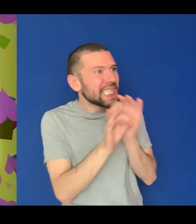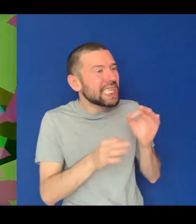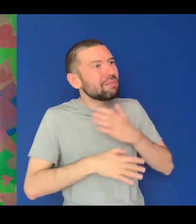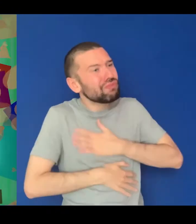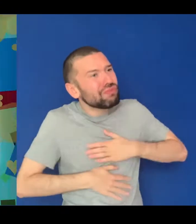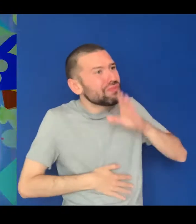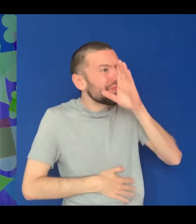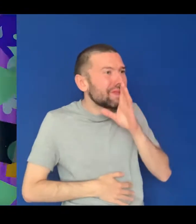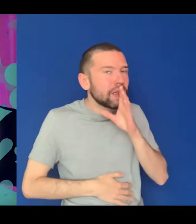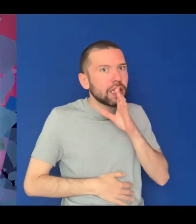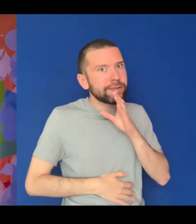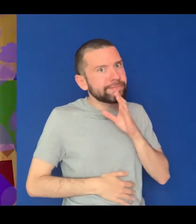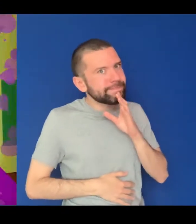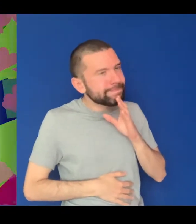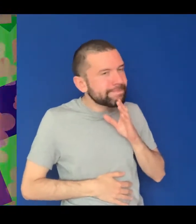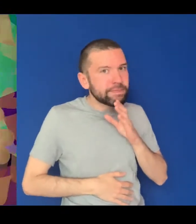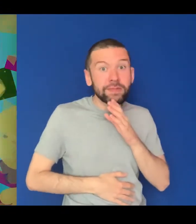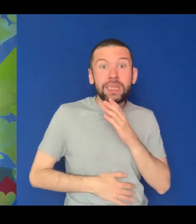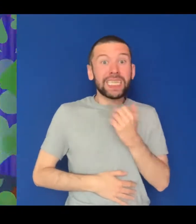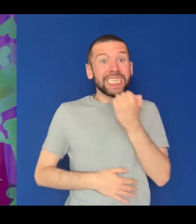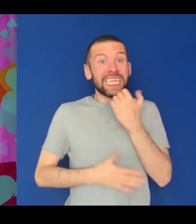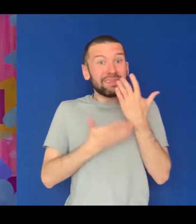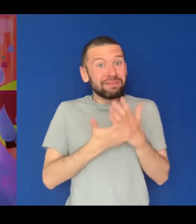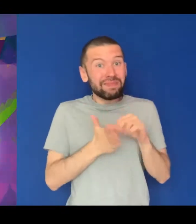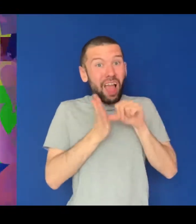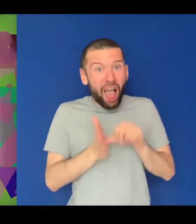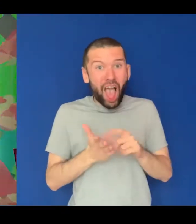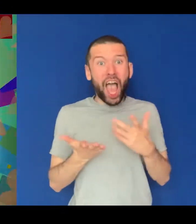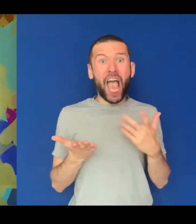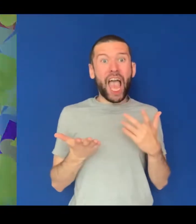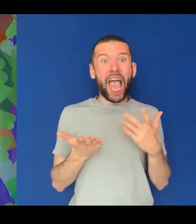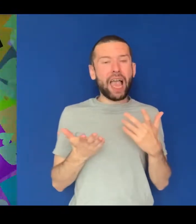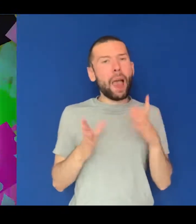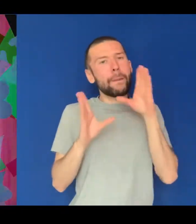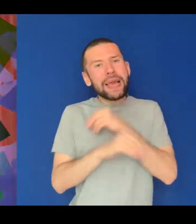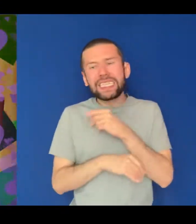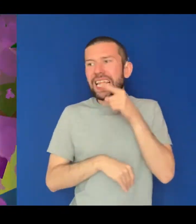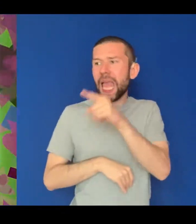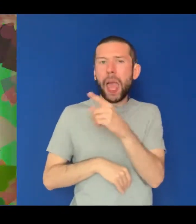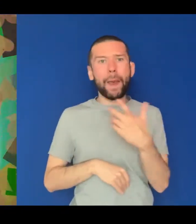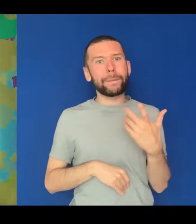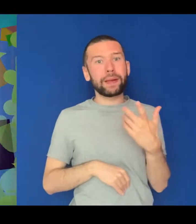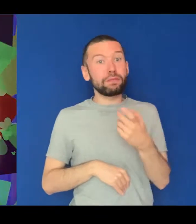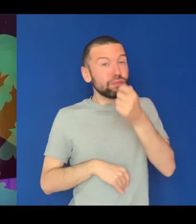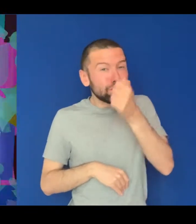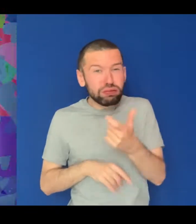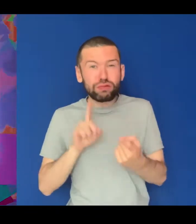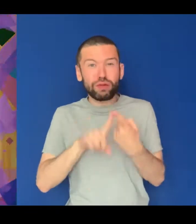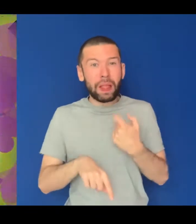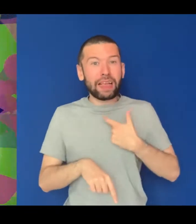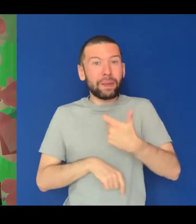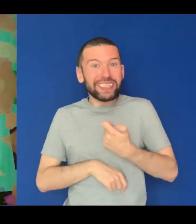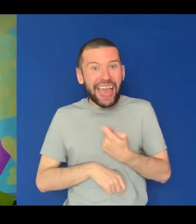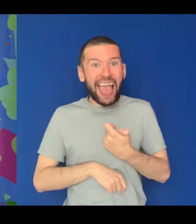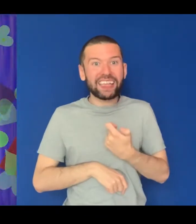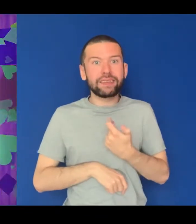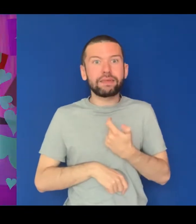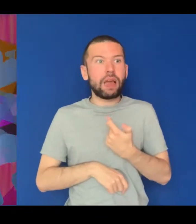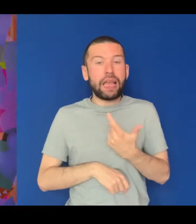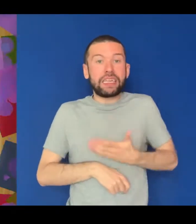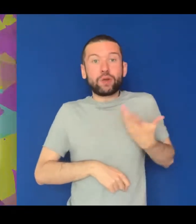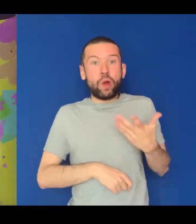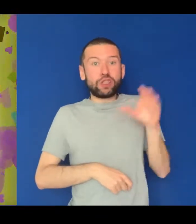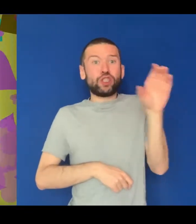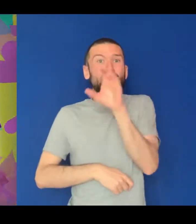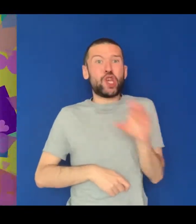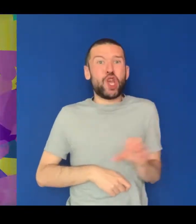Now dating is next to nil impossible and I miss spending time with him. He barely answers my texts and never wants to